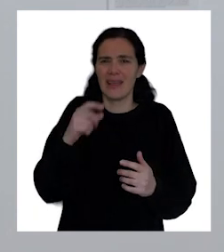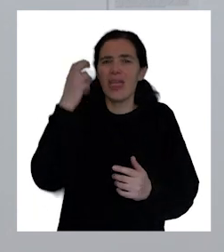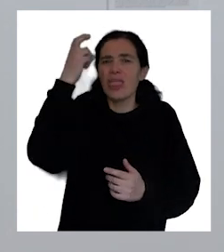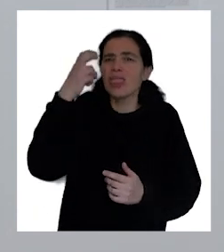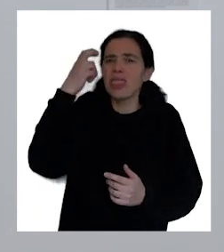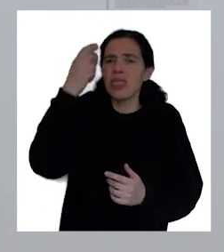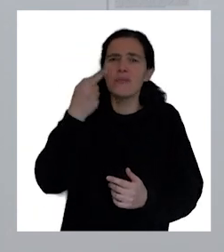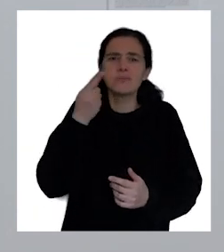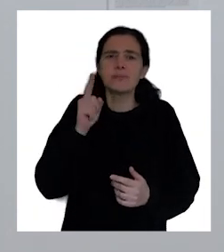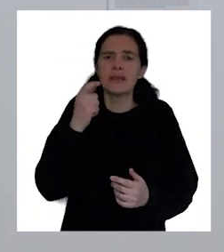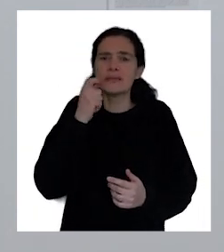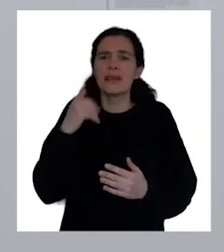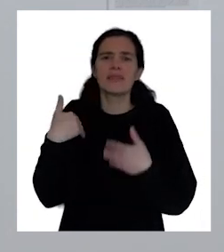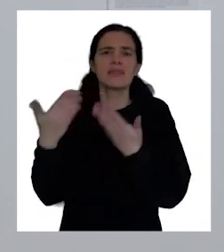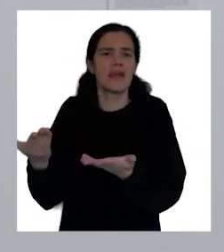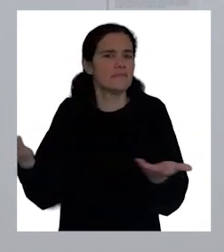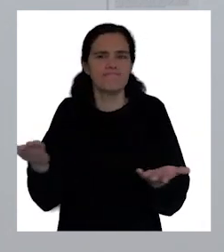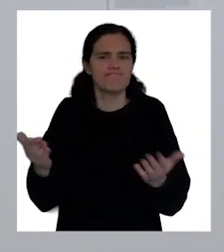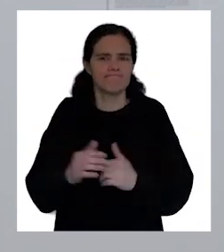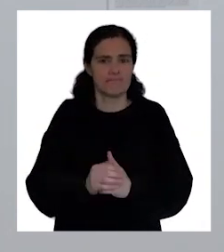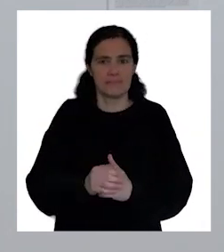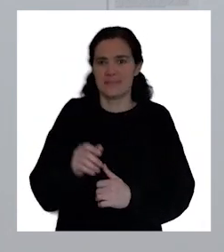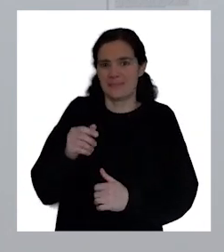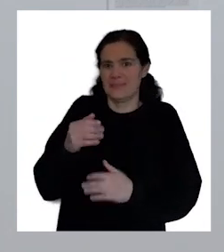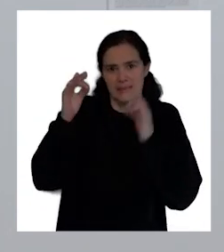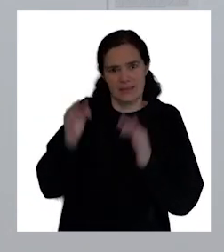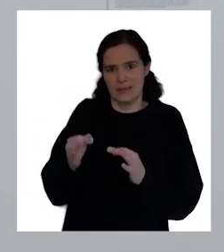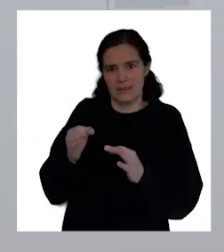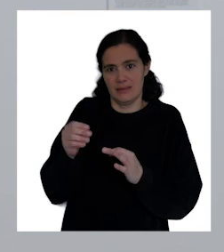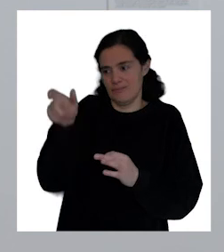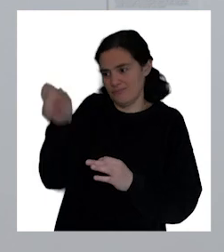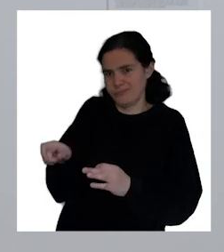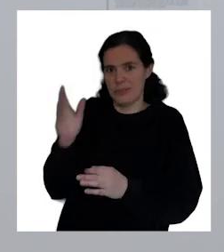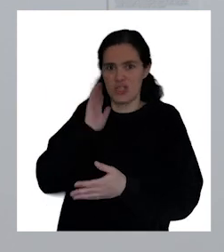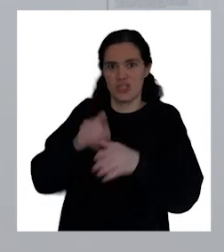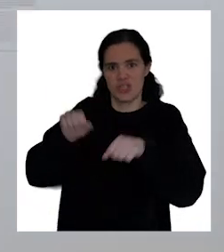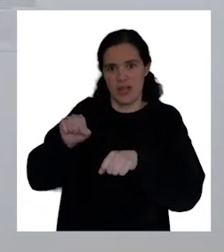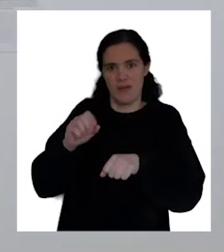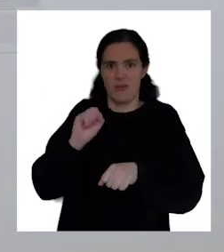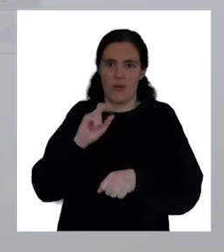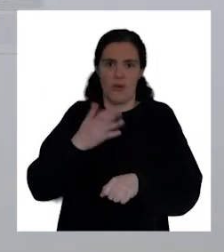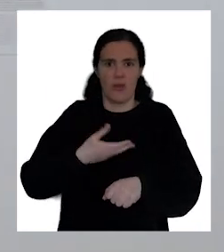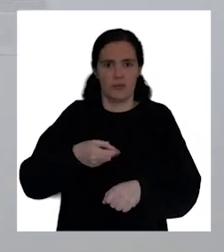this unknown pleasure is for. Certainly not ex-slave Gordon.